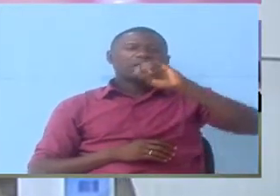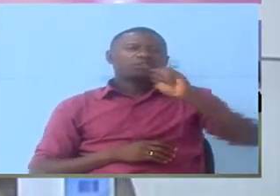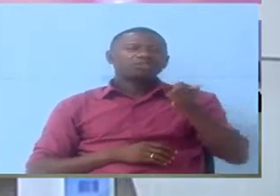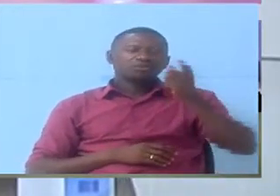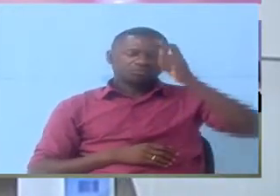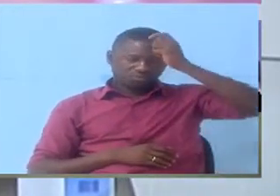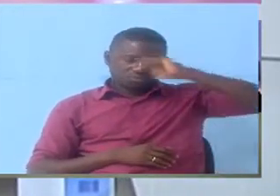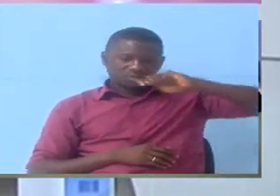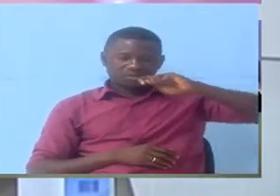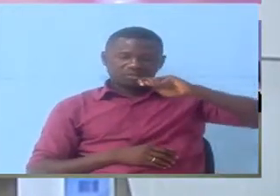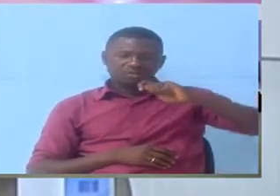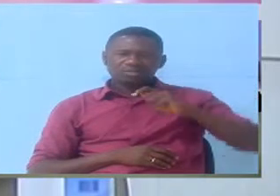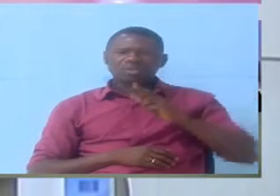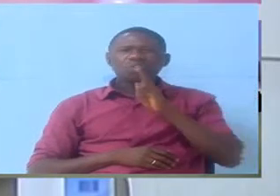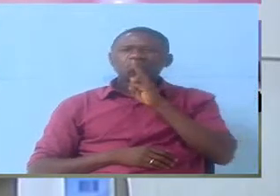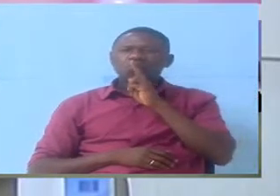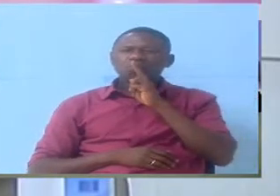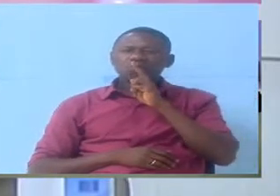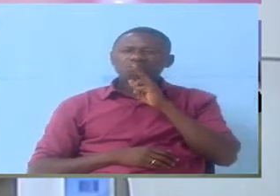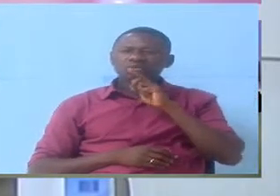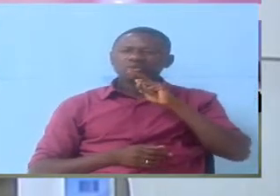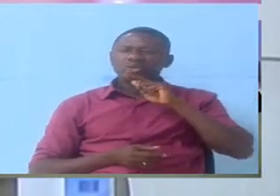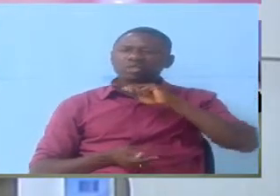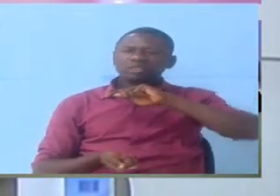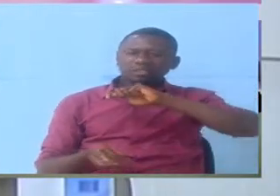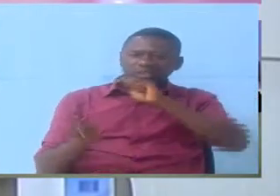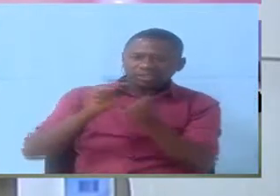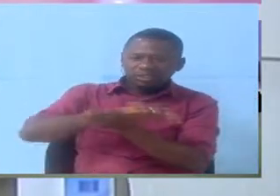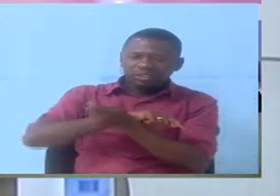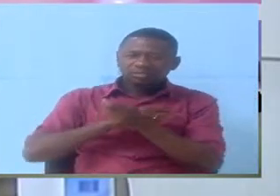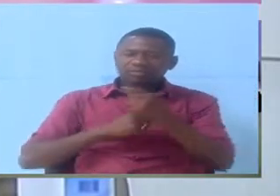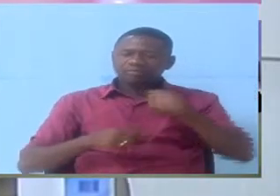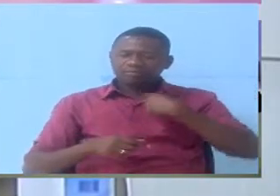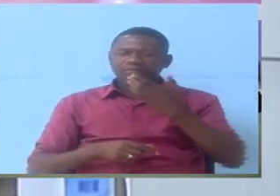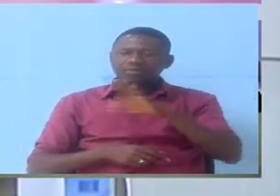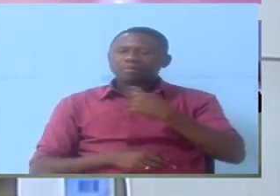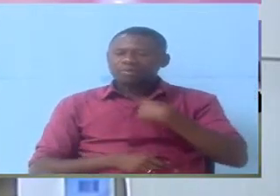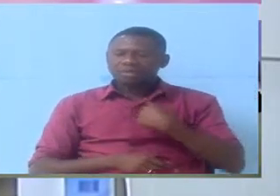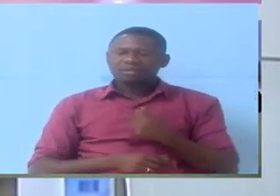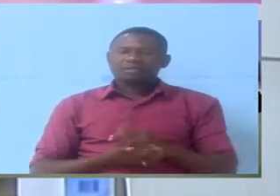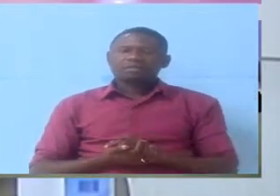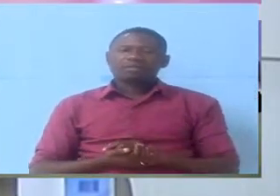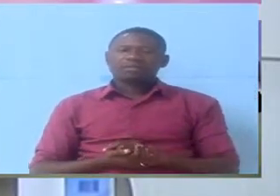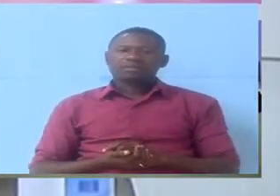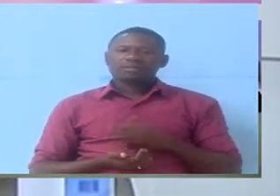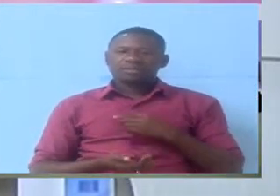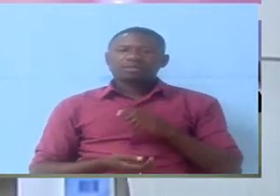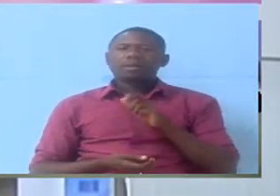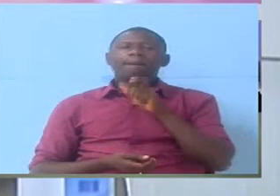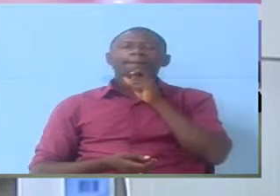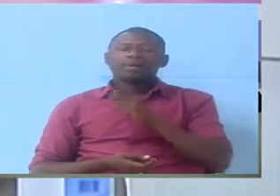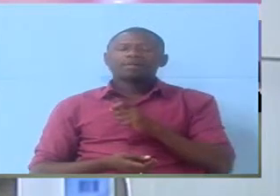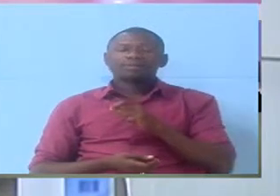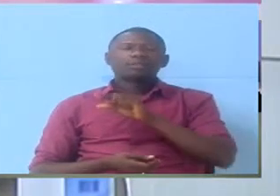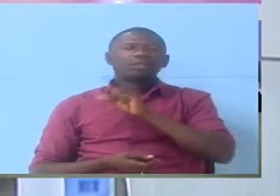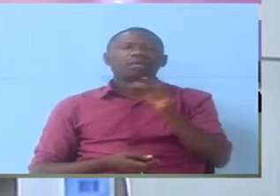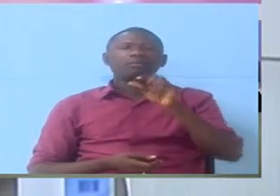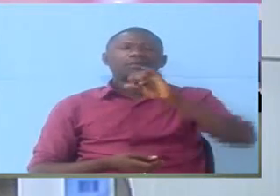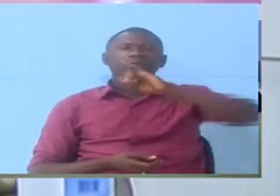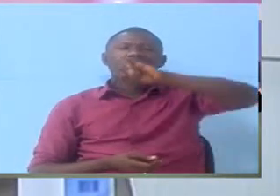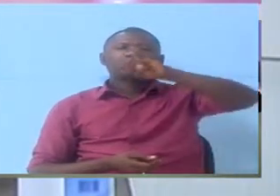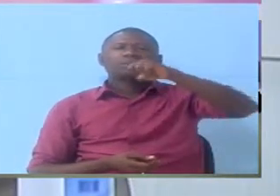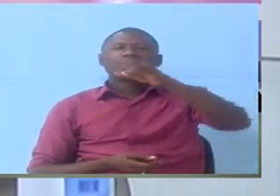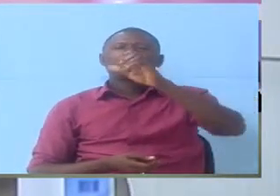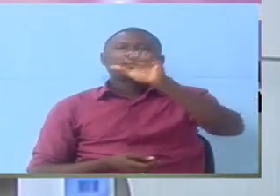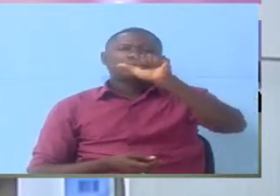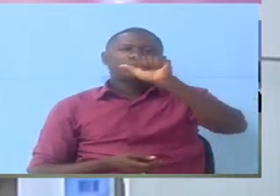who is taking over from me? Jumale bina jam palaso tala ntebulu. He said Jatabalde. Ko Jatabalde. Commissioner Jatabalde. Commissioner Jatabalde.